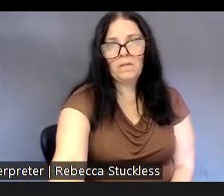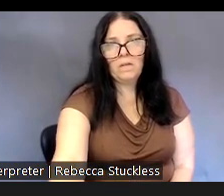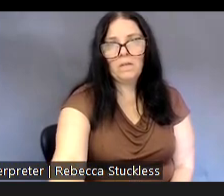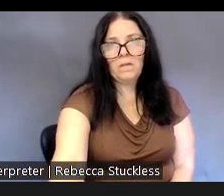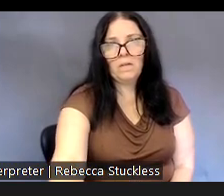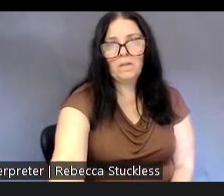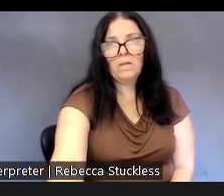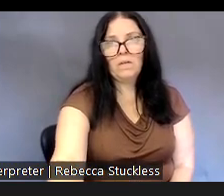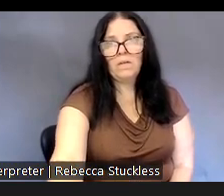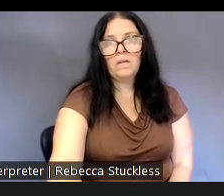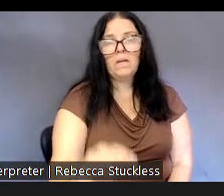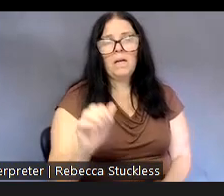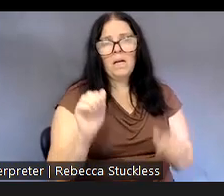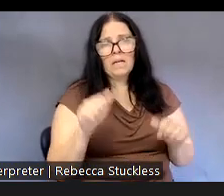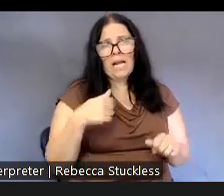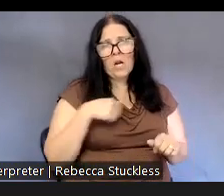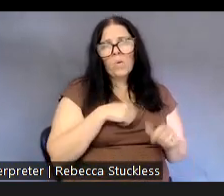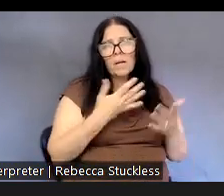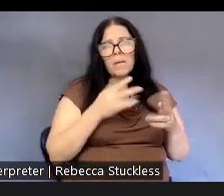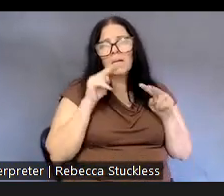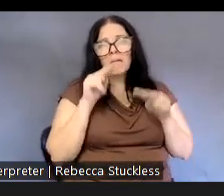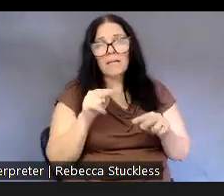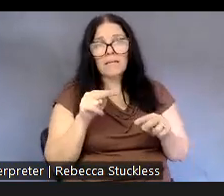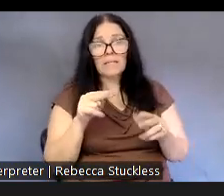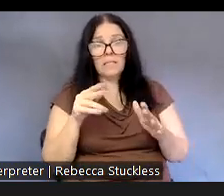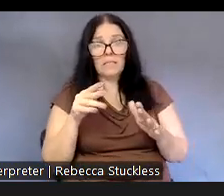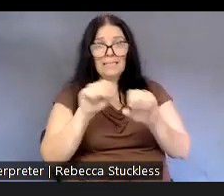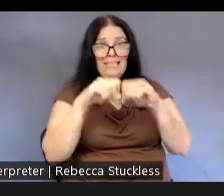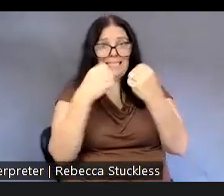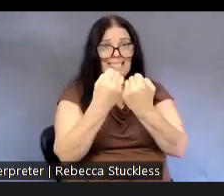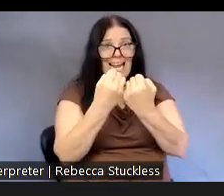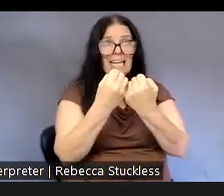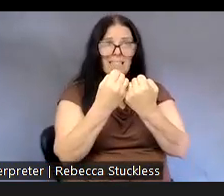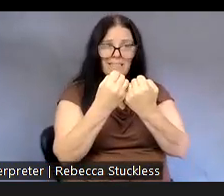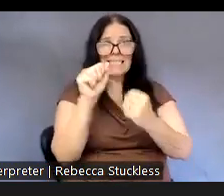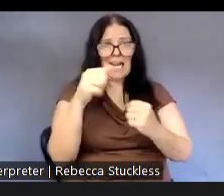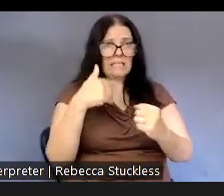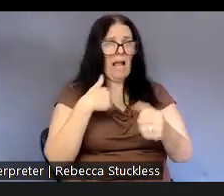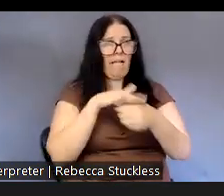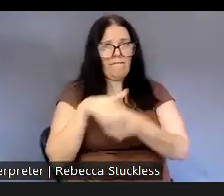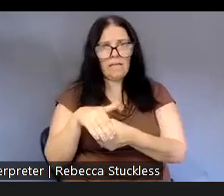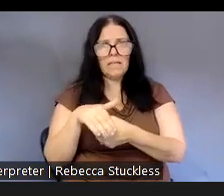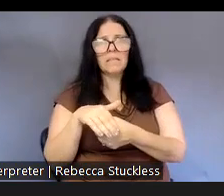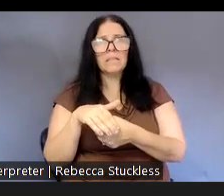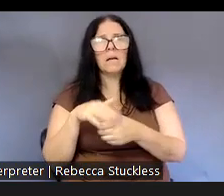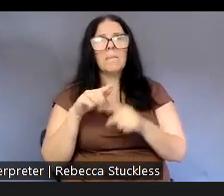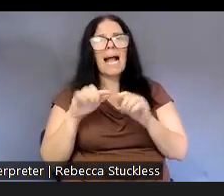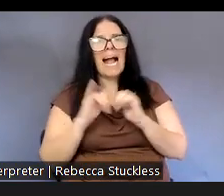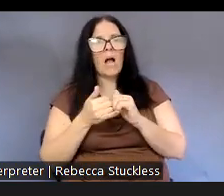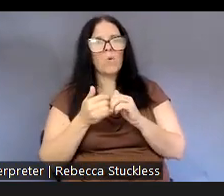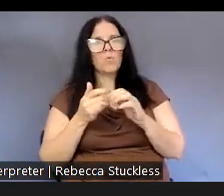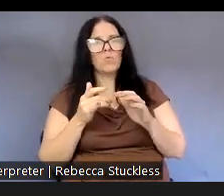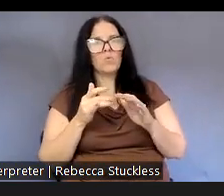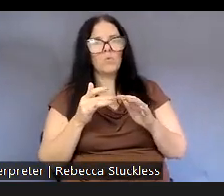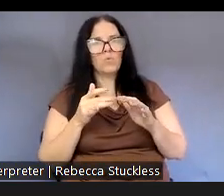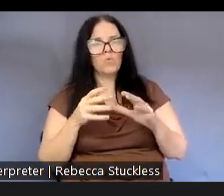clients to respond to and mount against these factors rather than succumb to them? Yes, absolutely. In fact, I'm